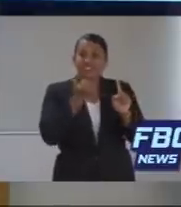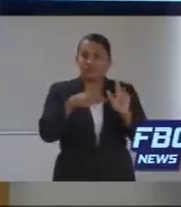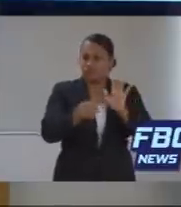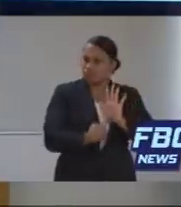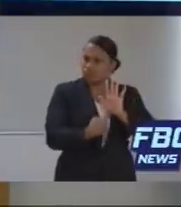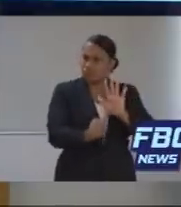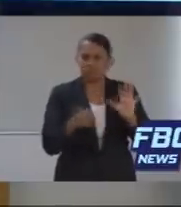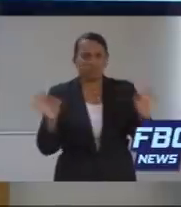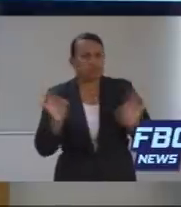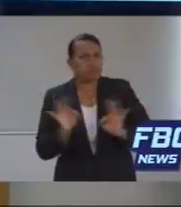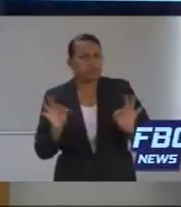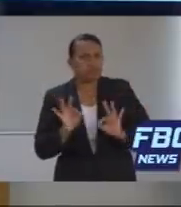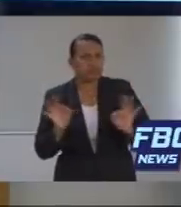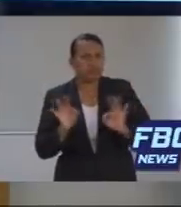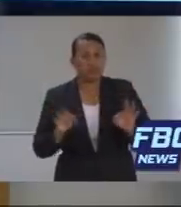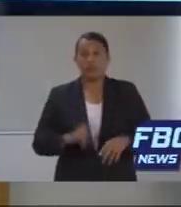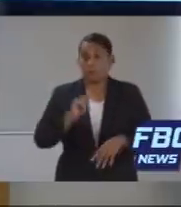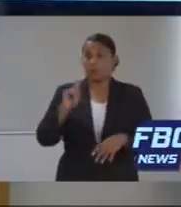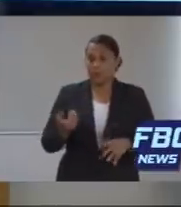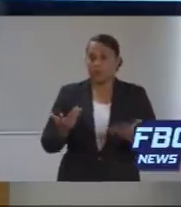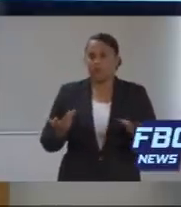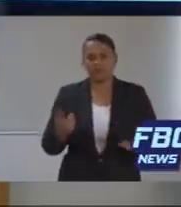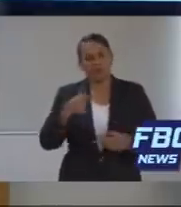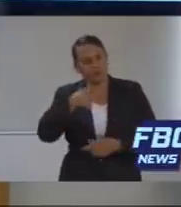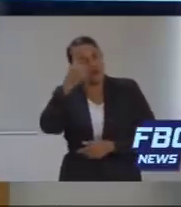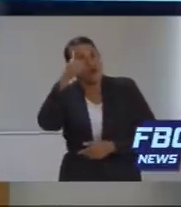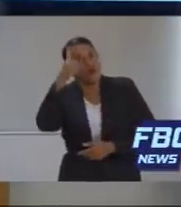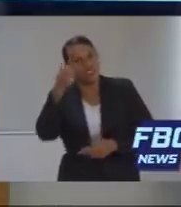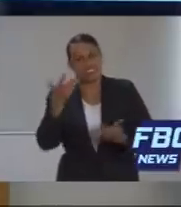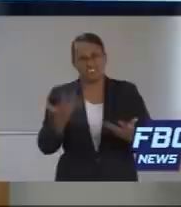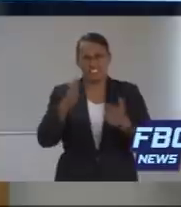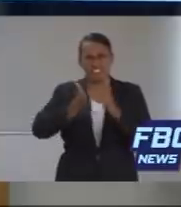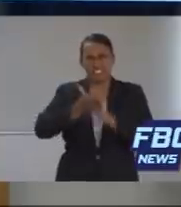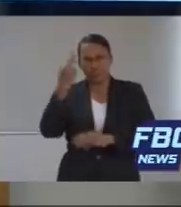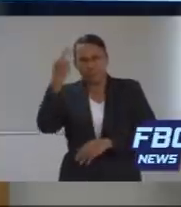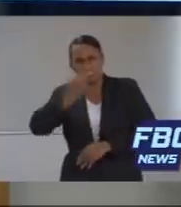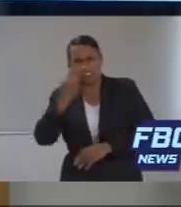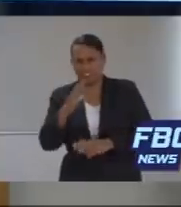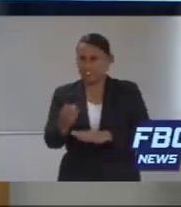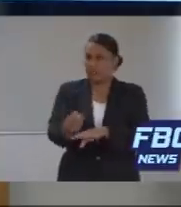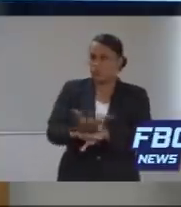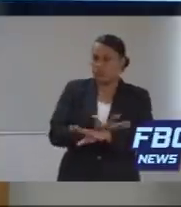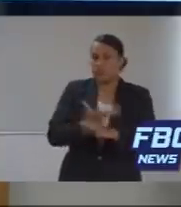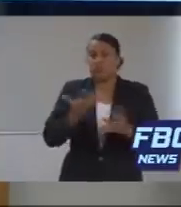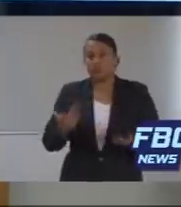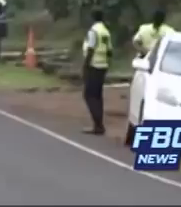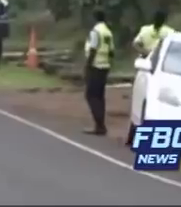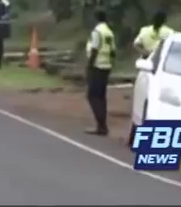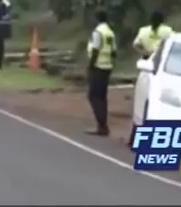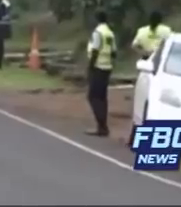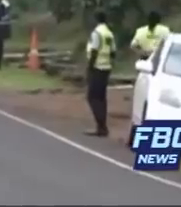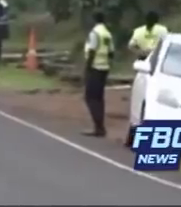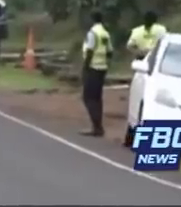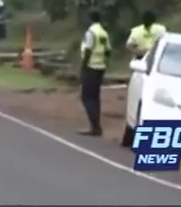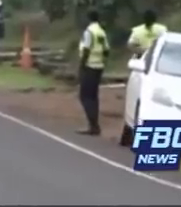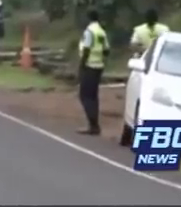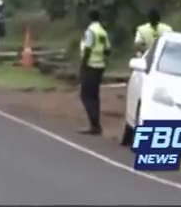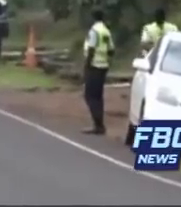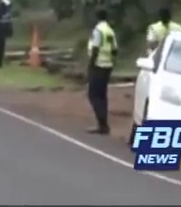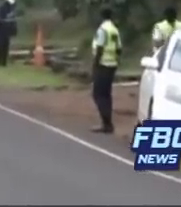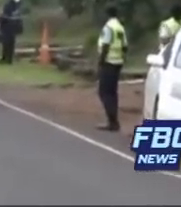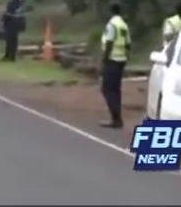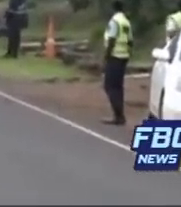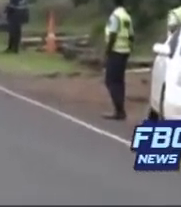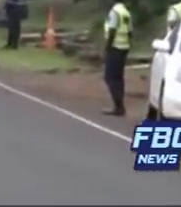excuse me, we knew she had a high risk of being infected given a close contact with her grandfather. While it appears the risk